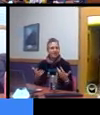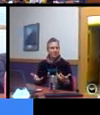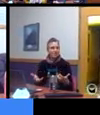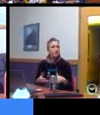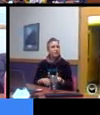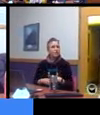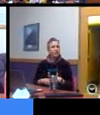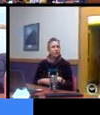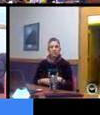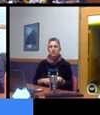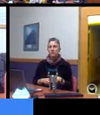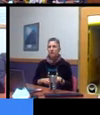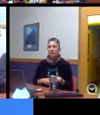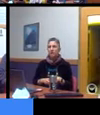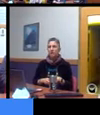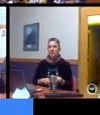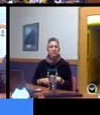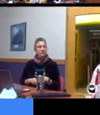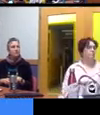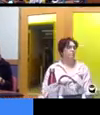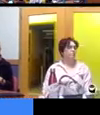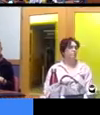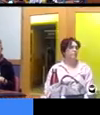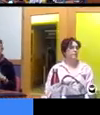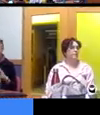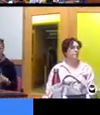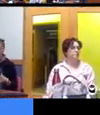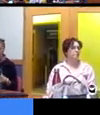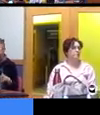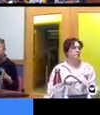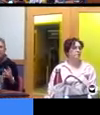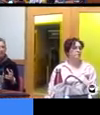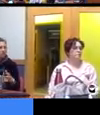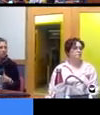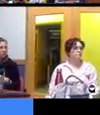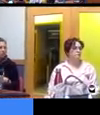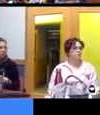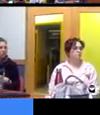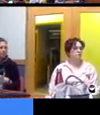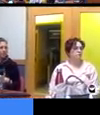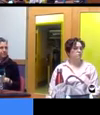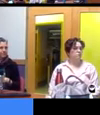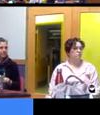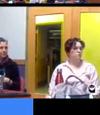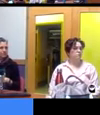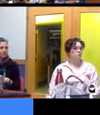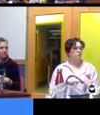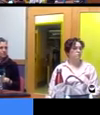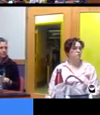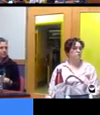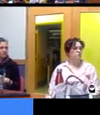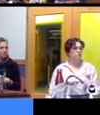folks, and that's also okay. And so not dictating what that space is going to be, but just being there to hold it.